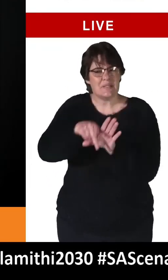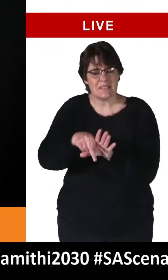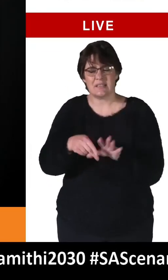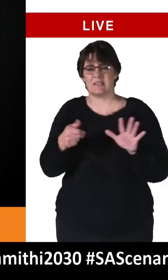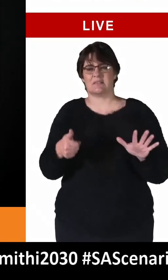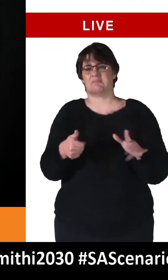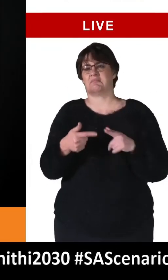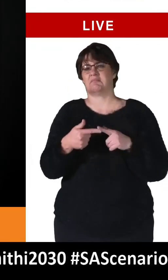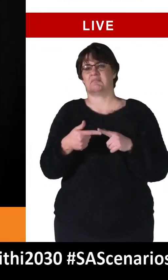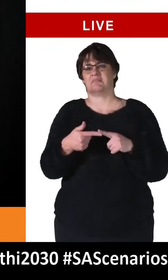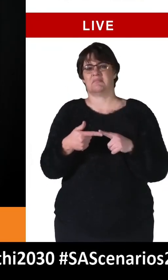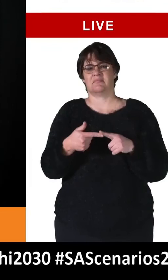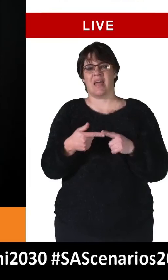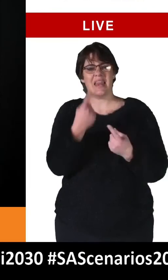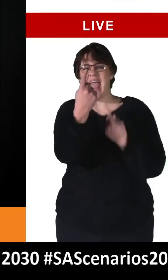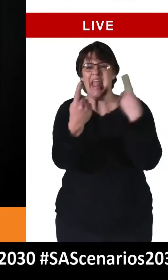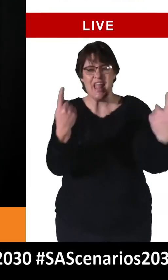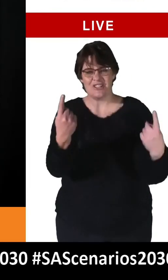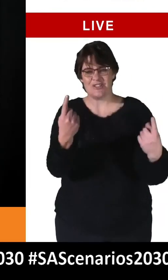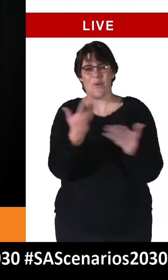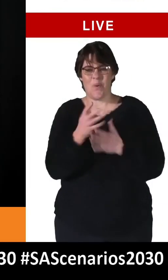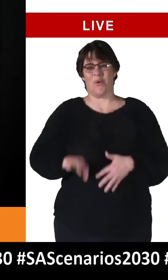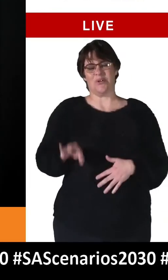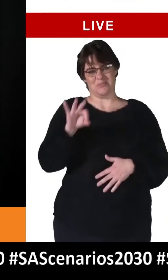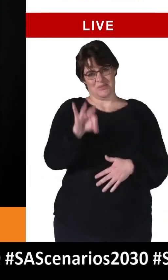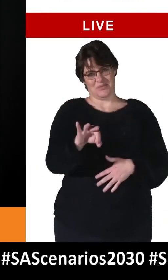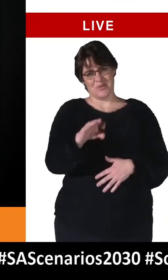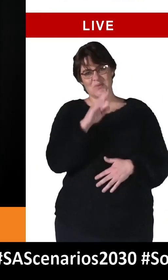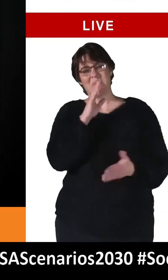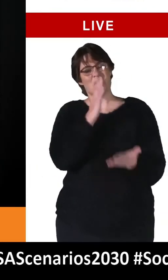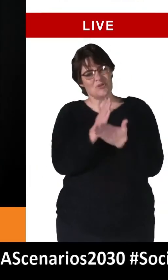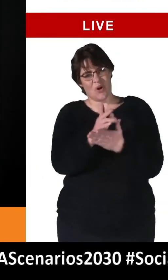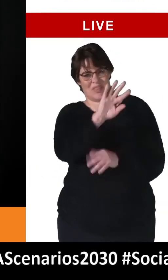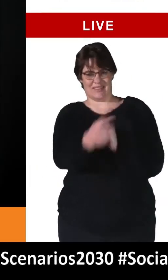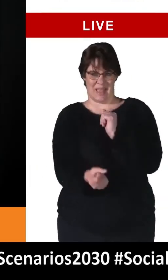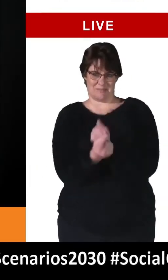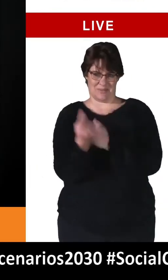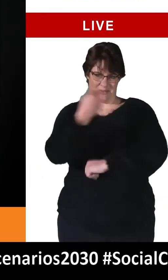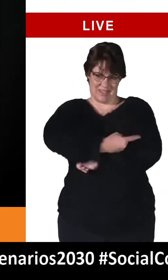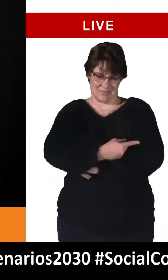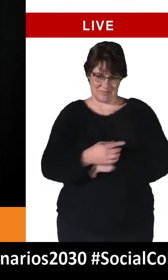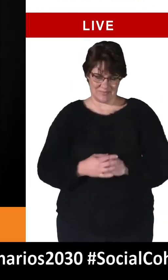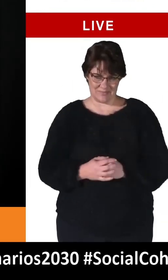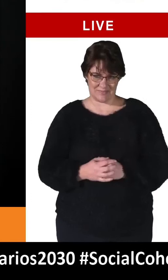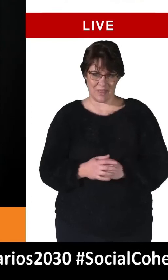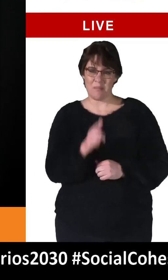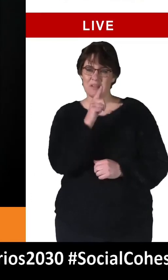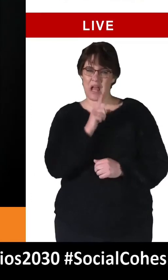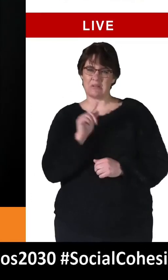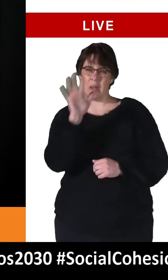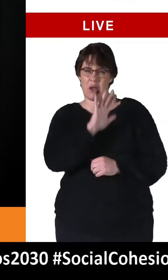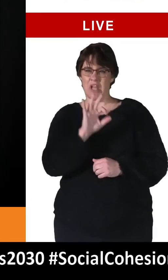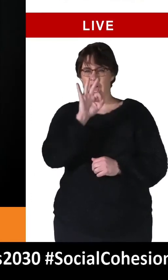participants, and everyone who has contributed to make this day possible. I'm told that there's